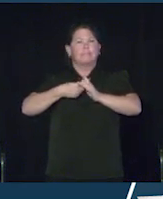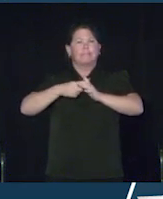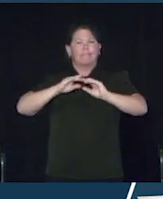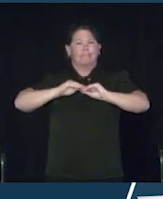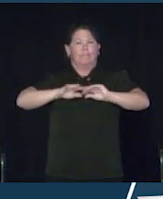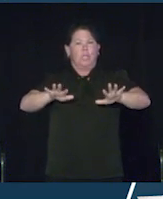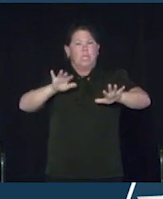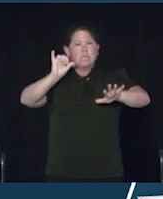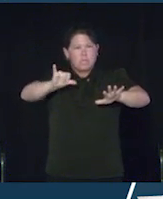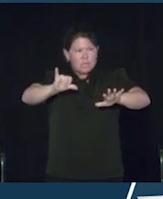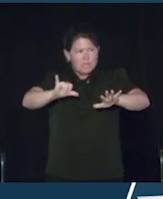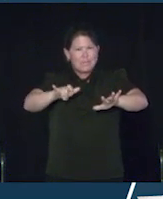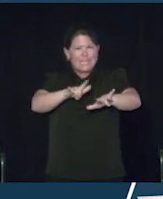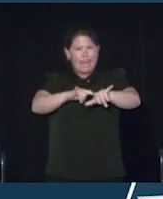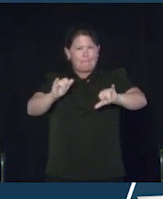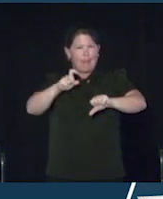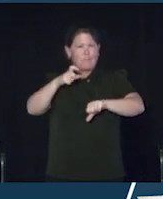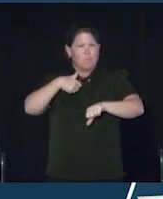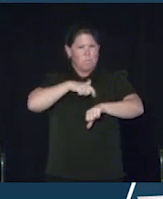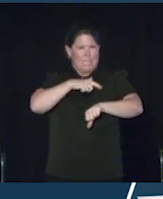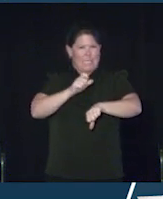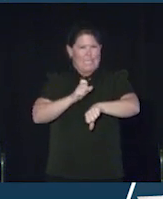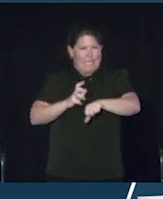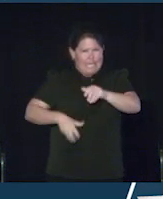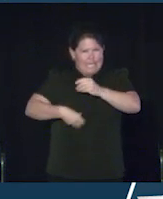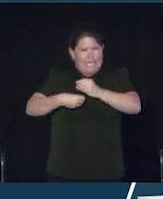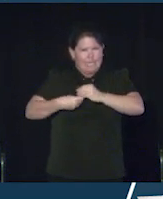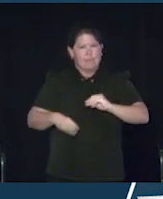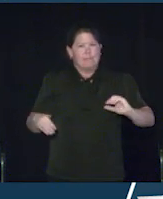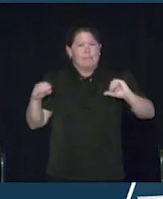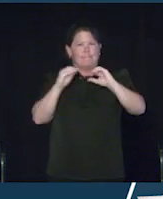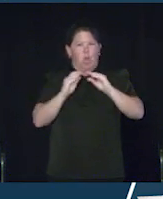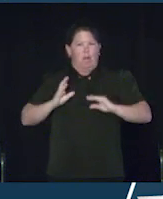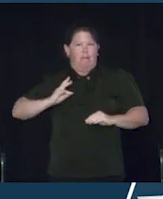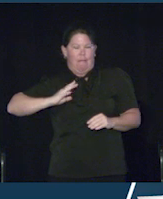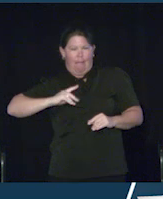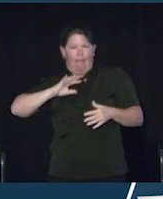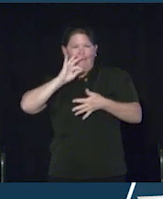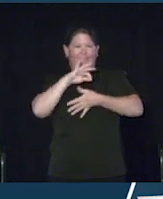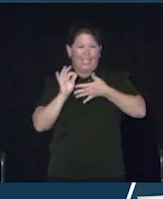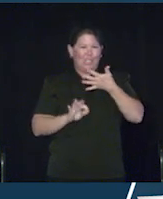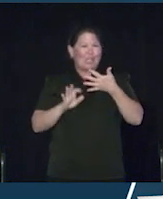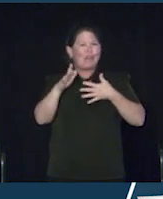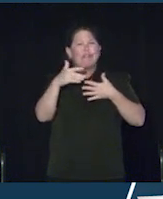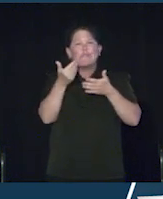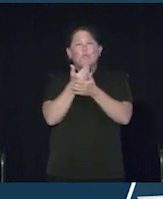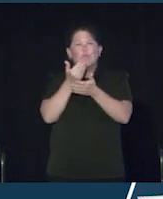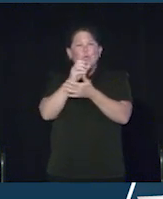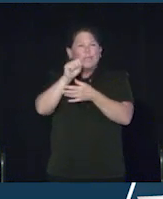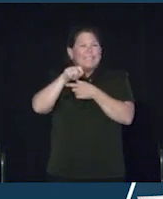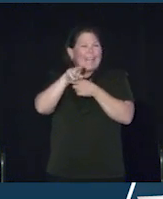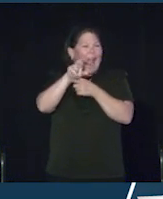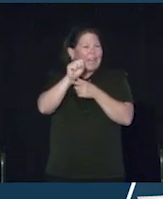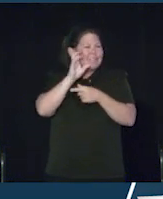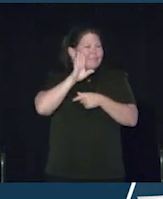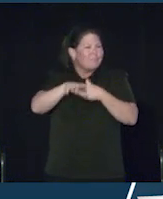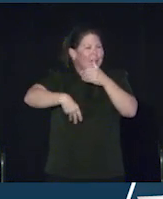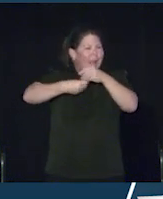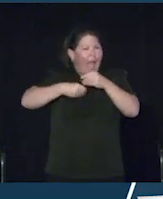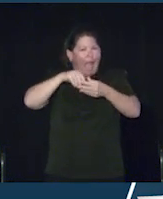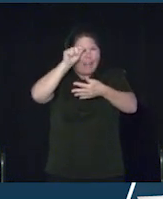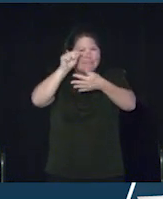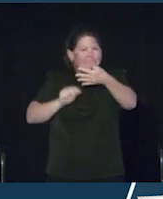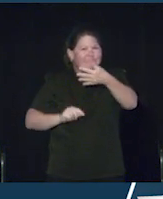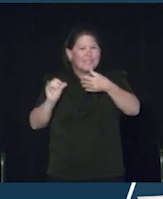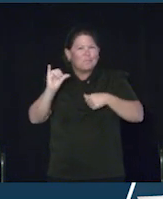and adding new features to it. We have a couple new statuses that we're going to be adding. And another thing too